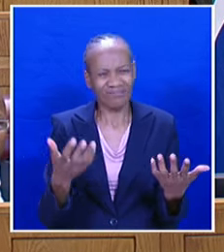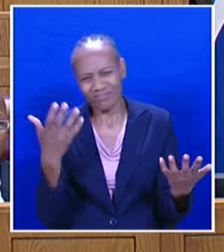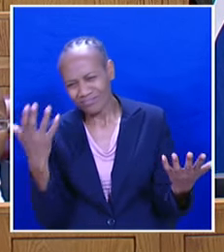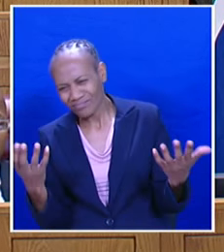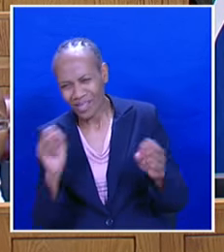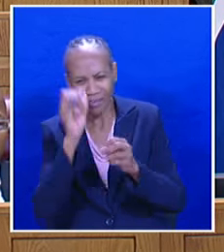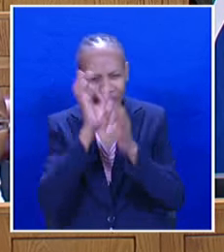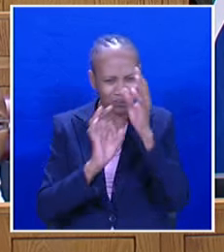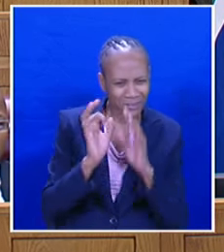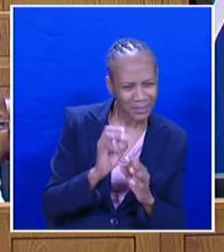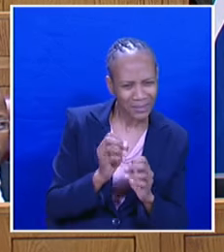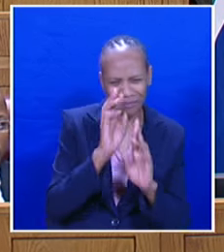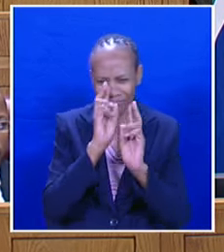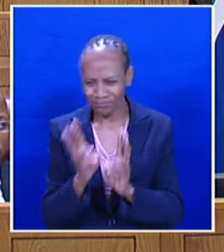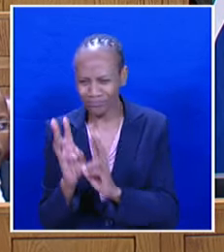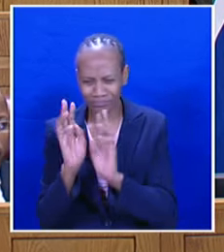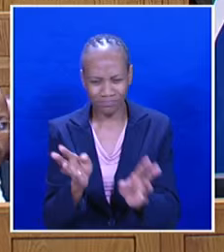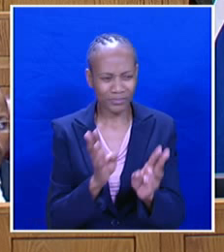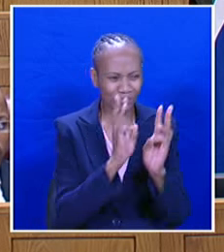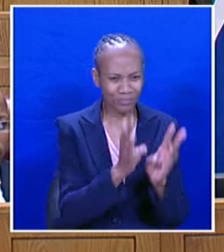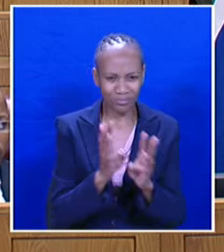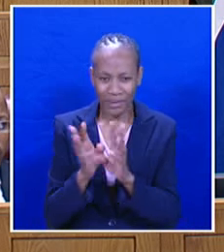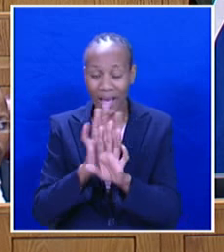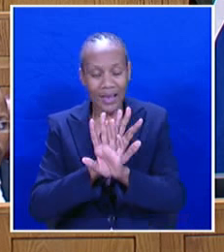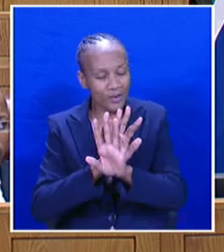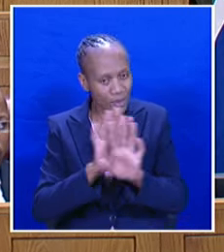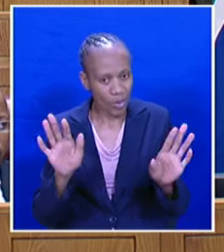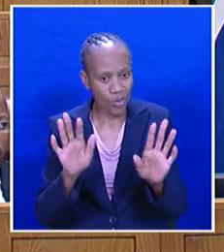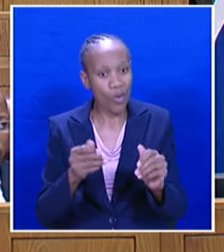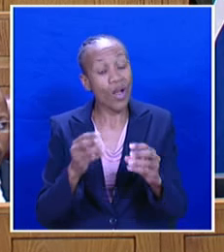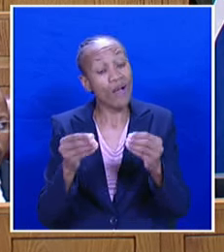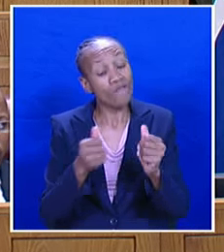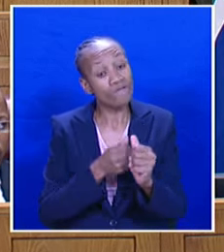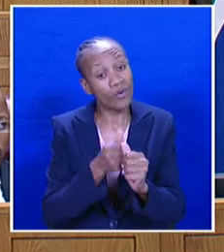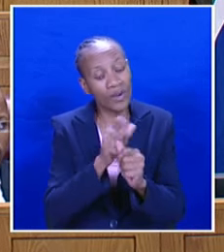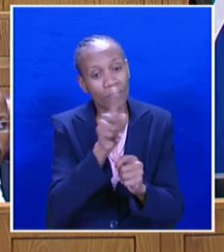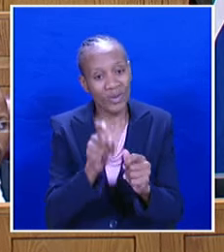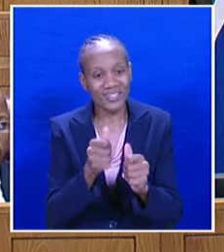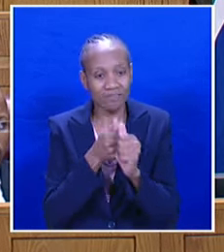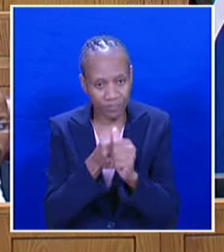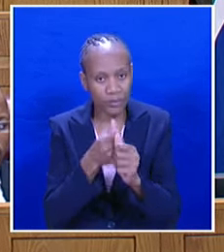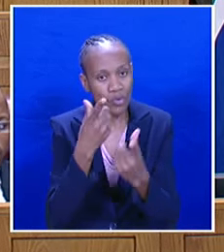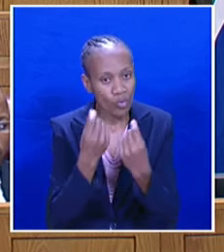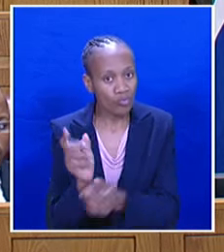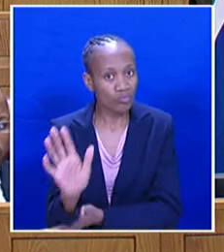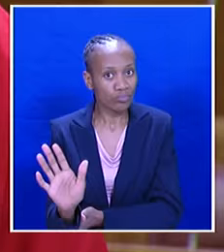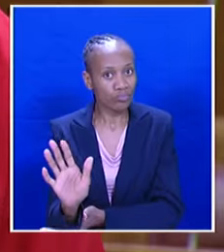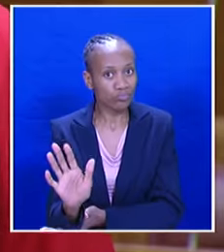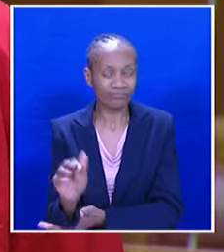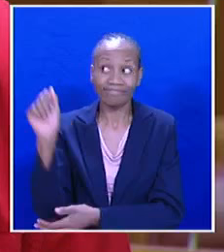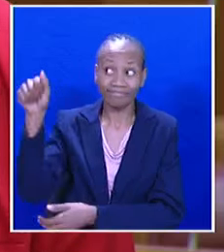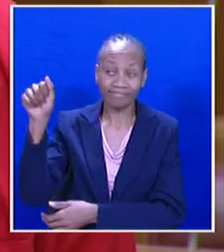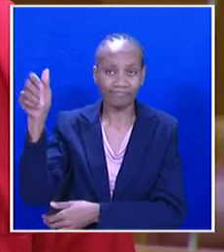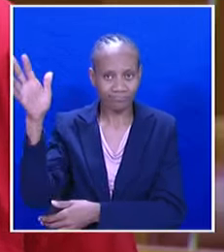want you to make a follow-up question arising from the response. Please avail yourself. Yeah. Leshimwanyani...